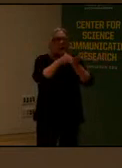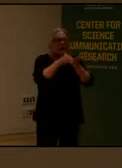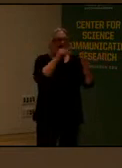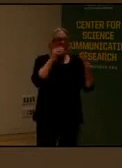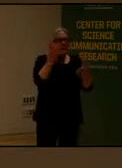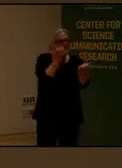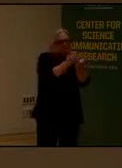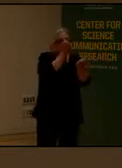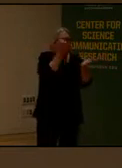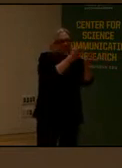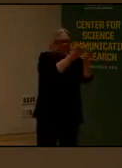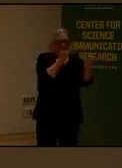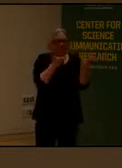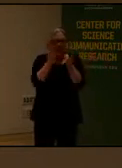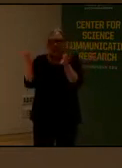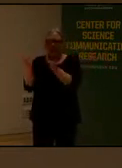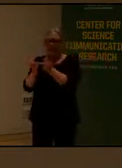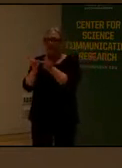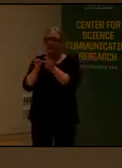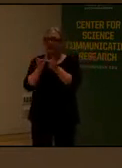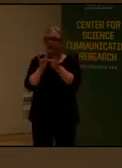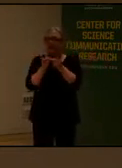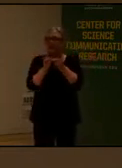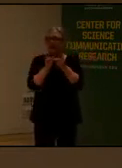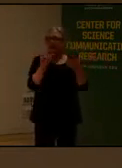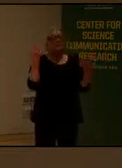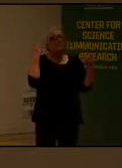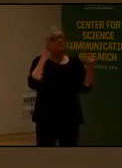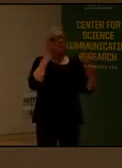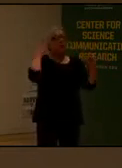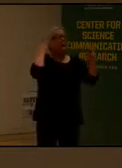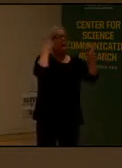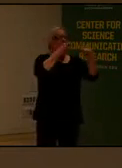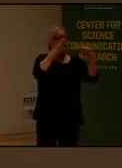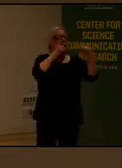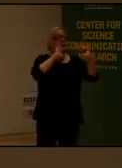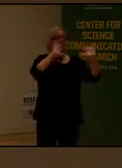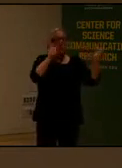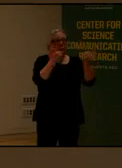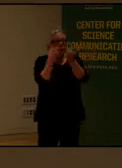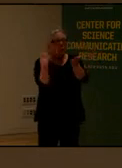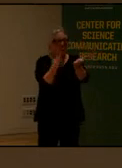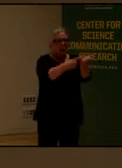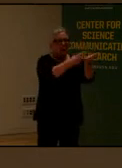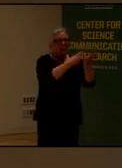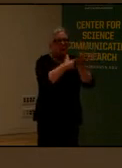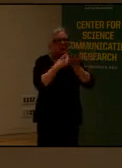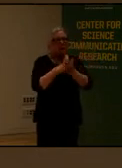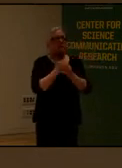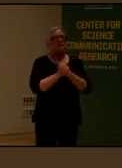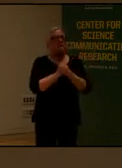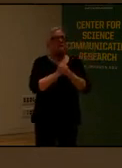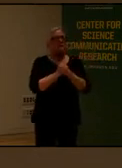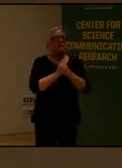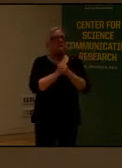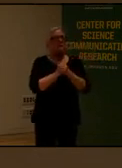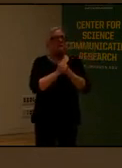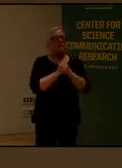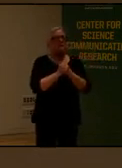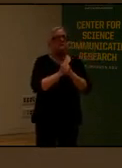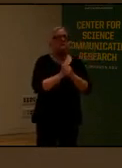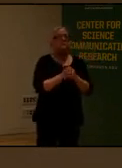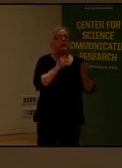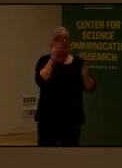spaces oriented towards addressing these interconnected challenges? Nothing combats climate anxiety like climate